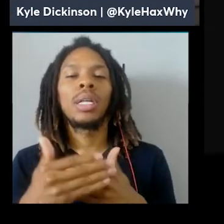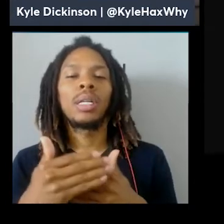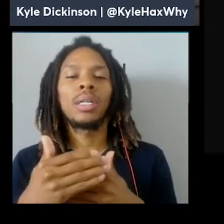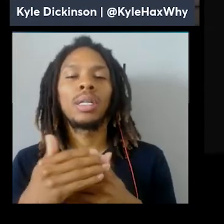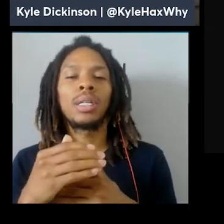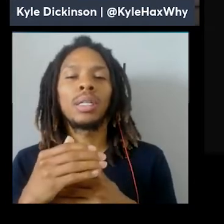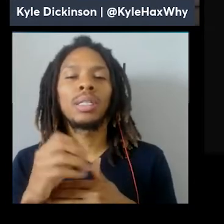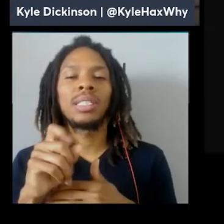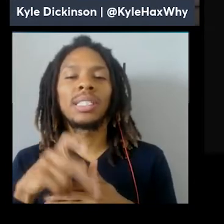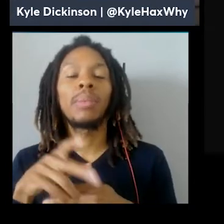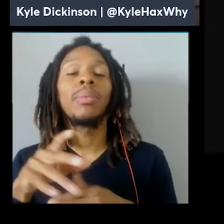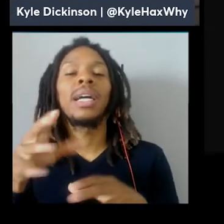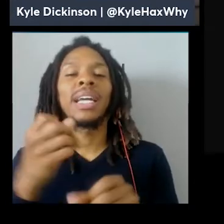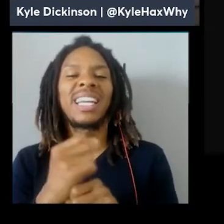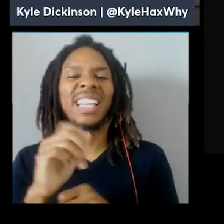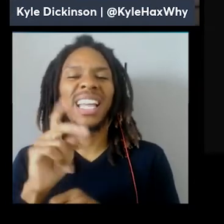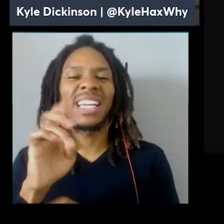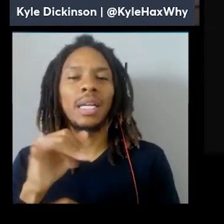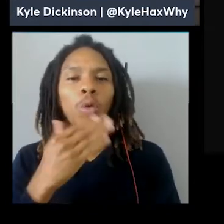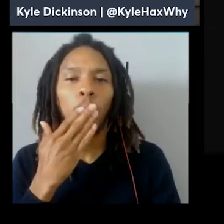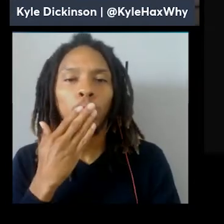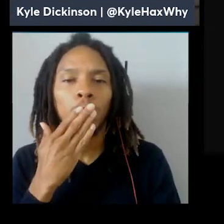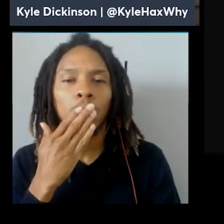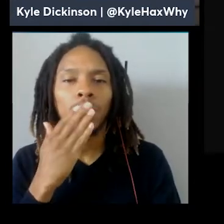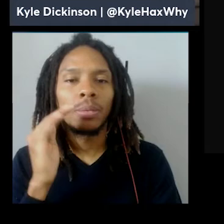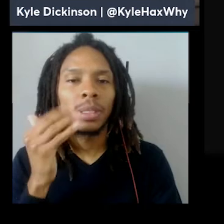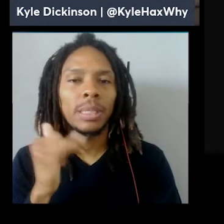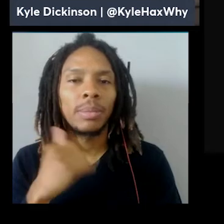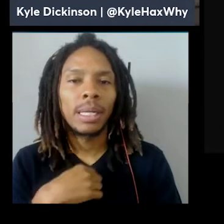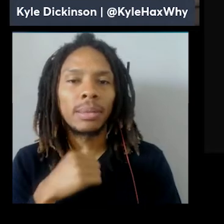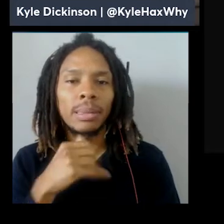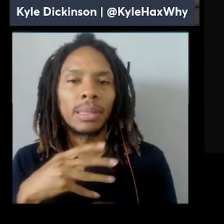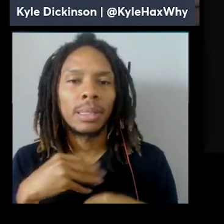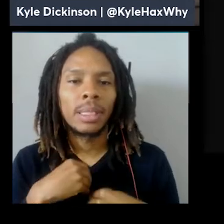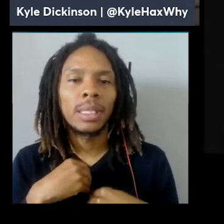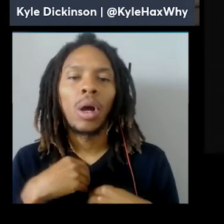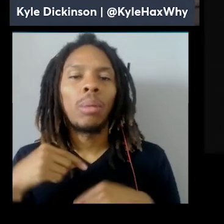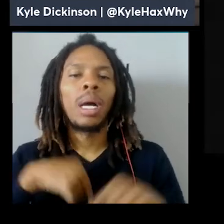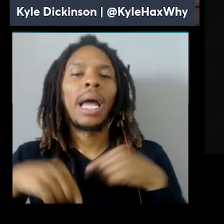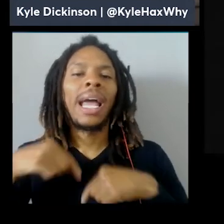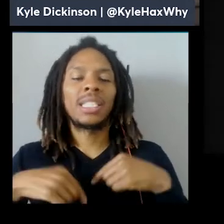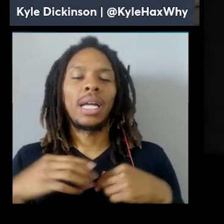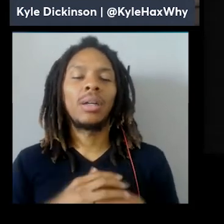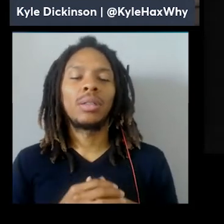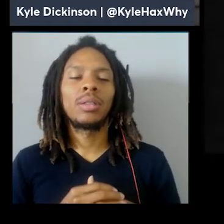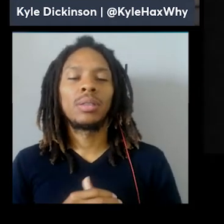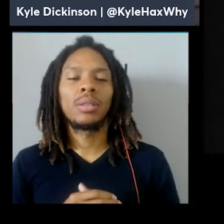here. Oops, looks like that didn't take. So I'm going to exit out.